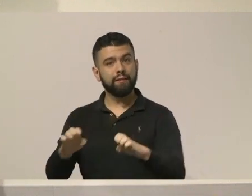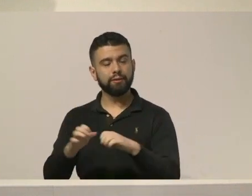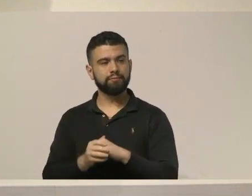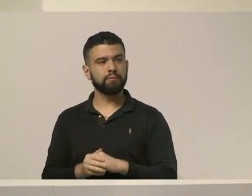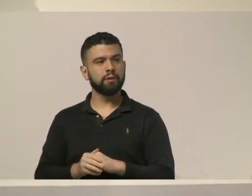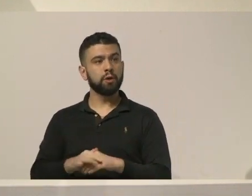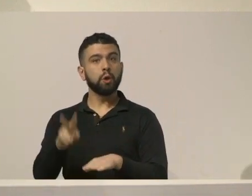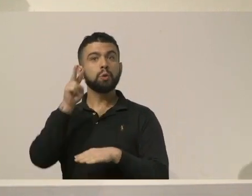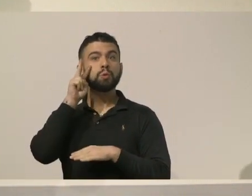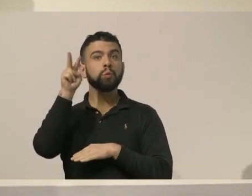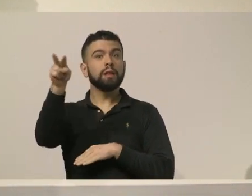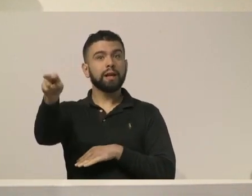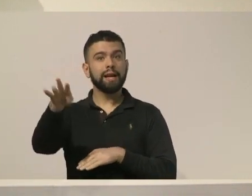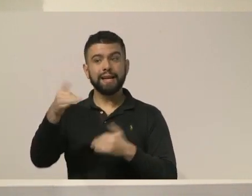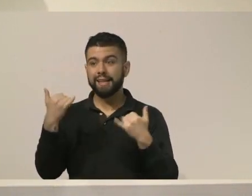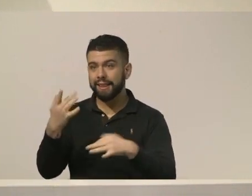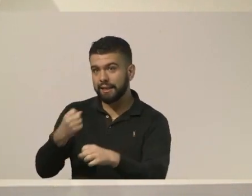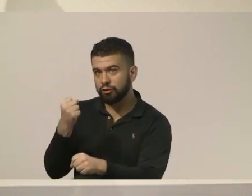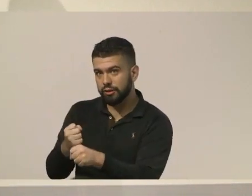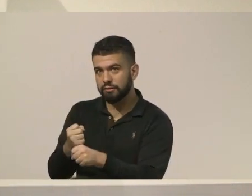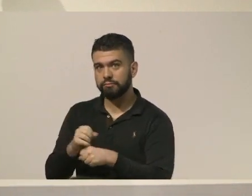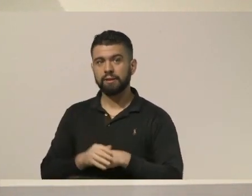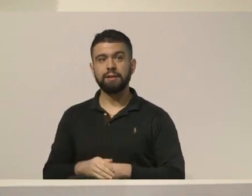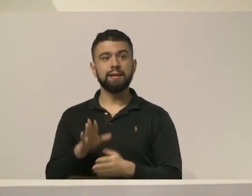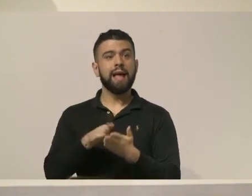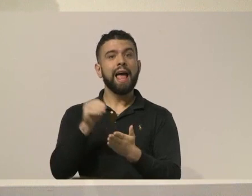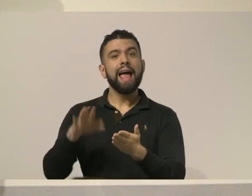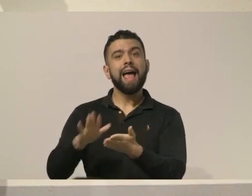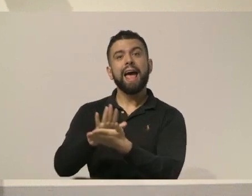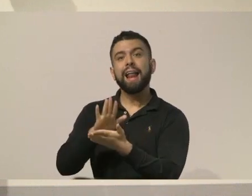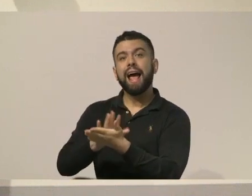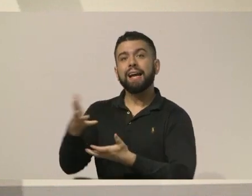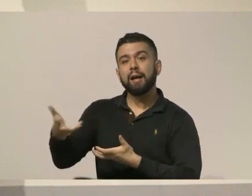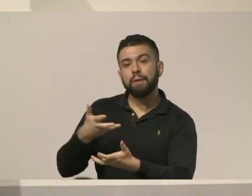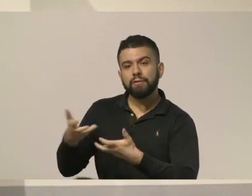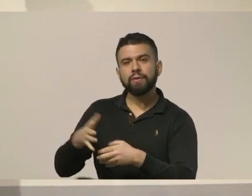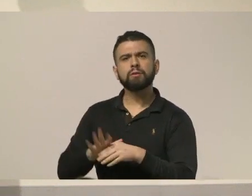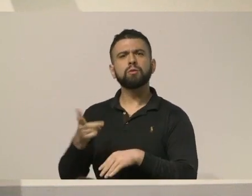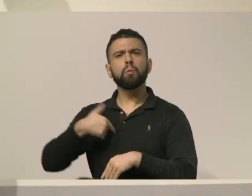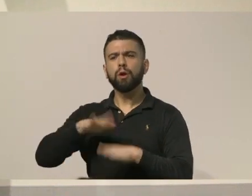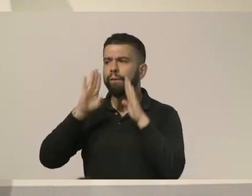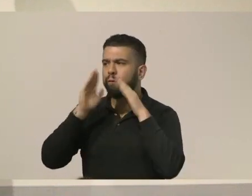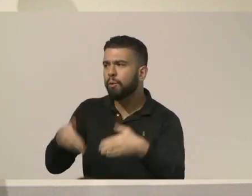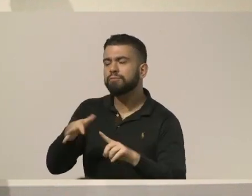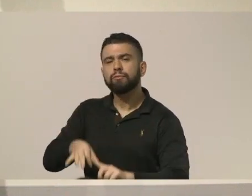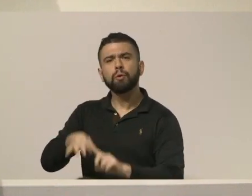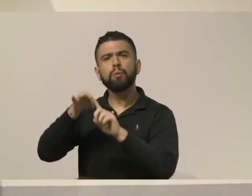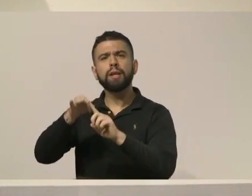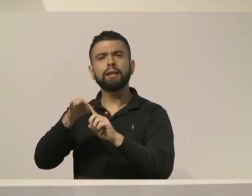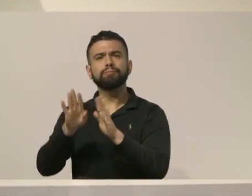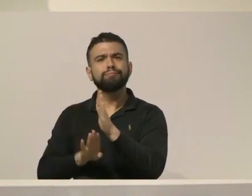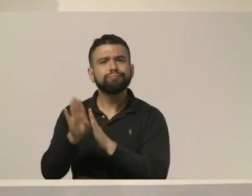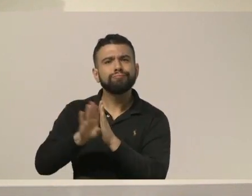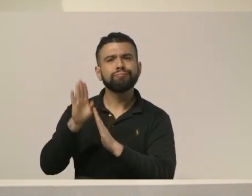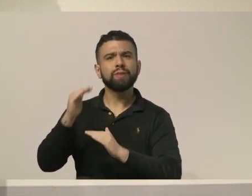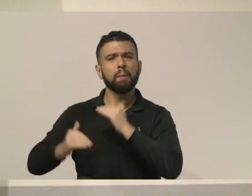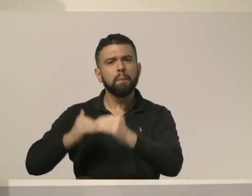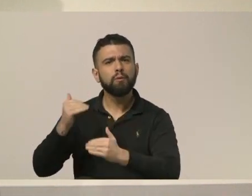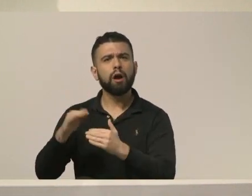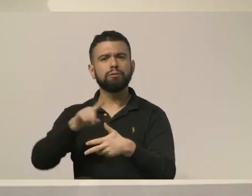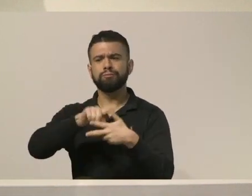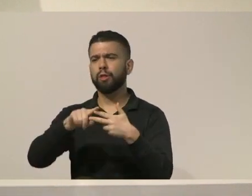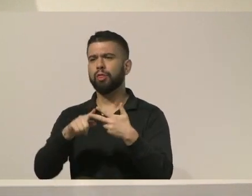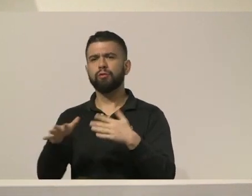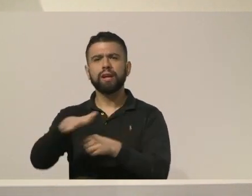Looking ahead to this year, Academic Affairs is focused on making unique progress in 3 areas. First, we will look at